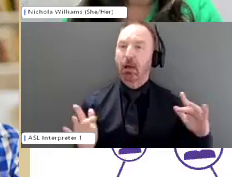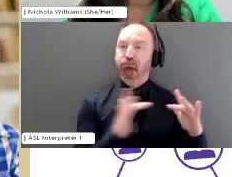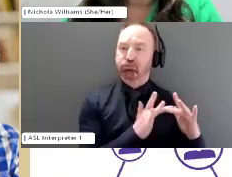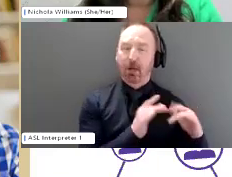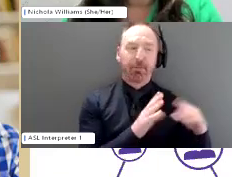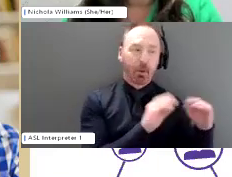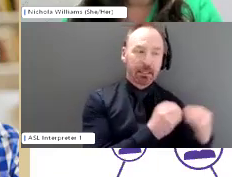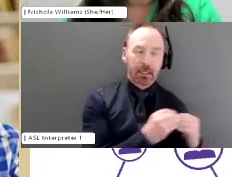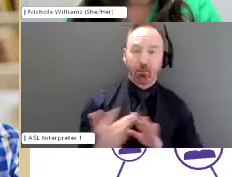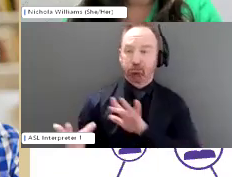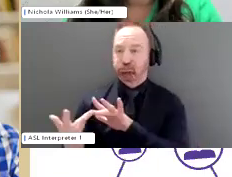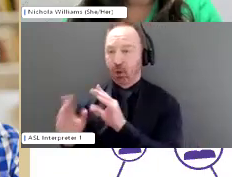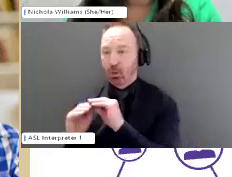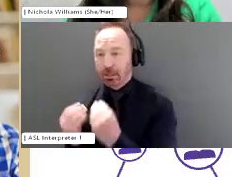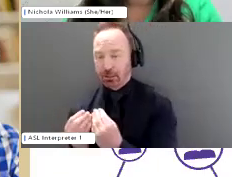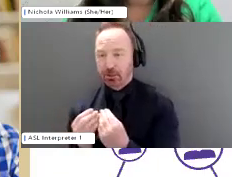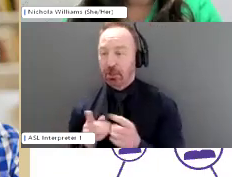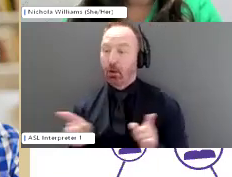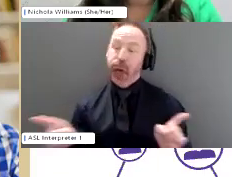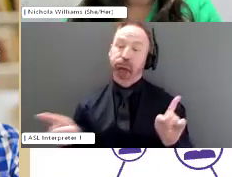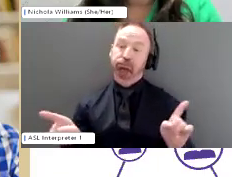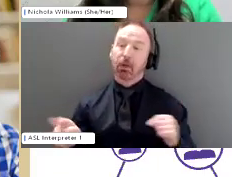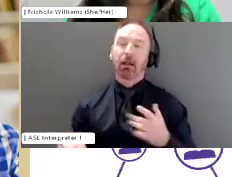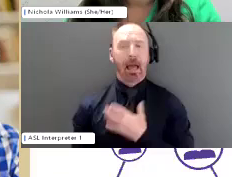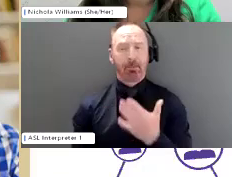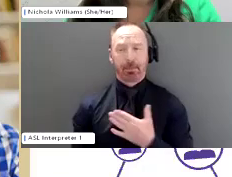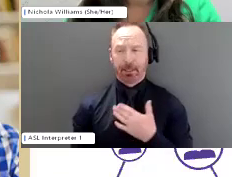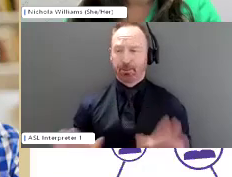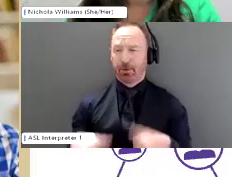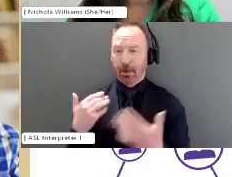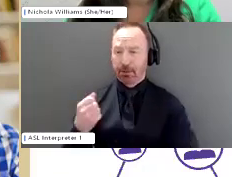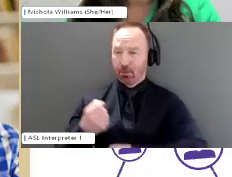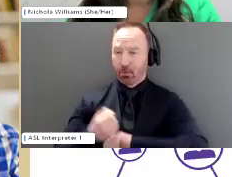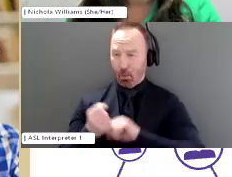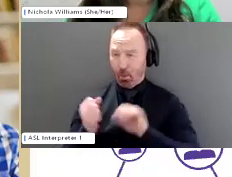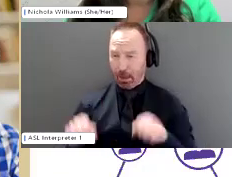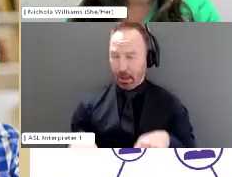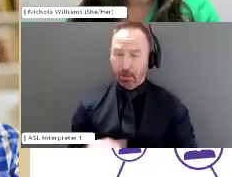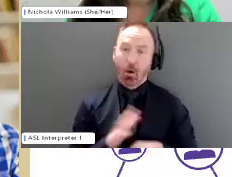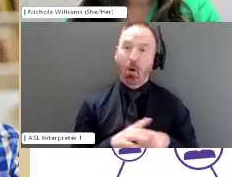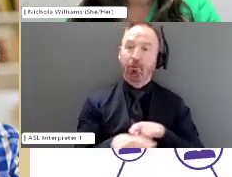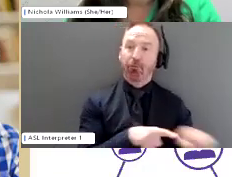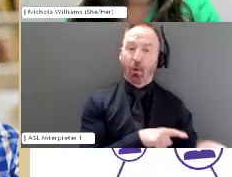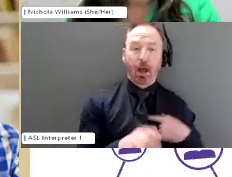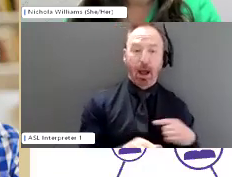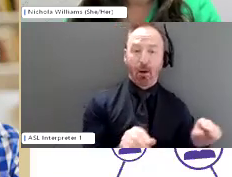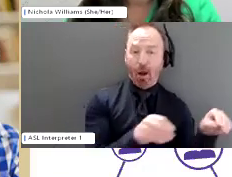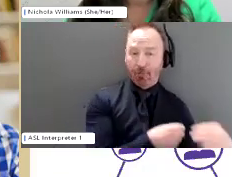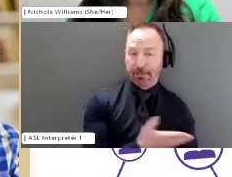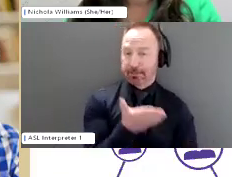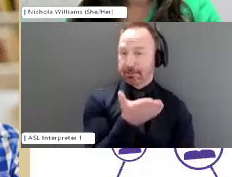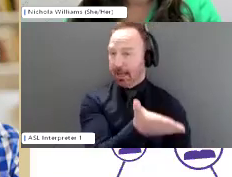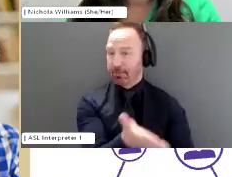be more than pleased to provide some support. You can call our office at the number on the screen, or